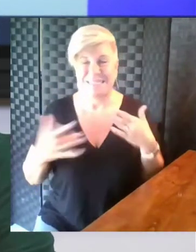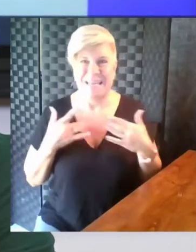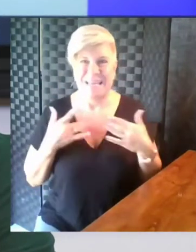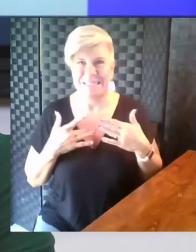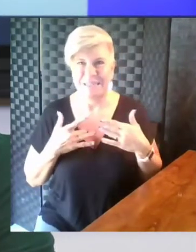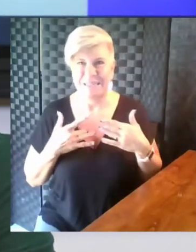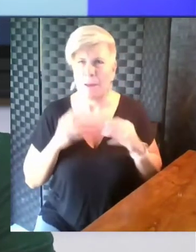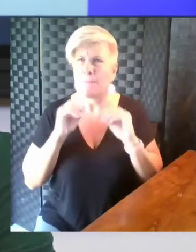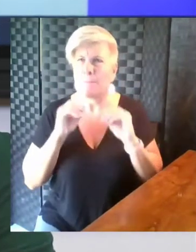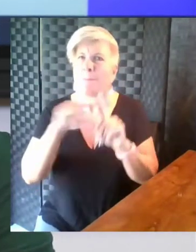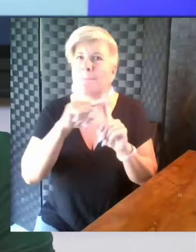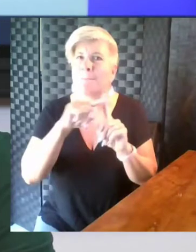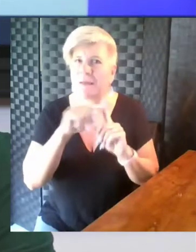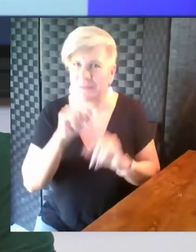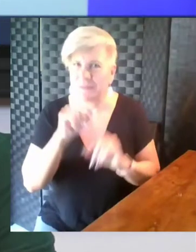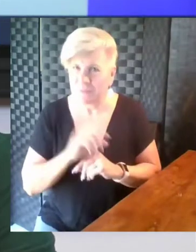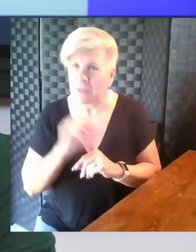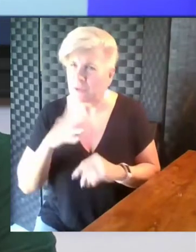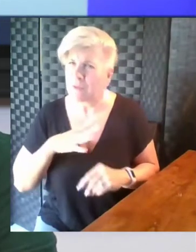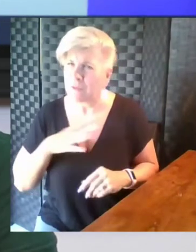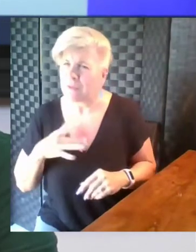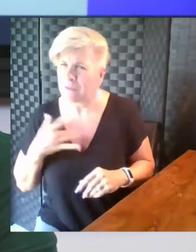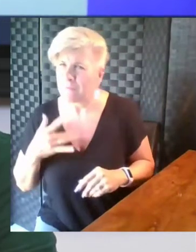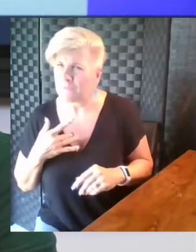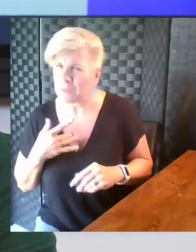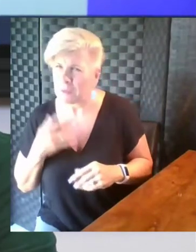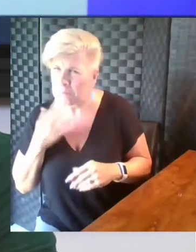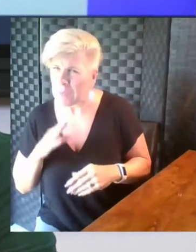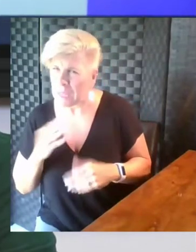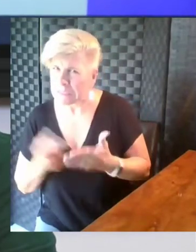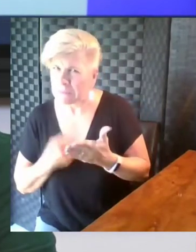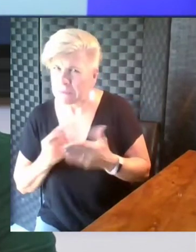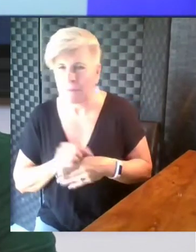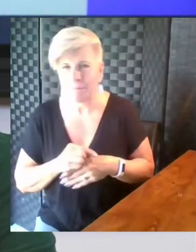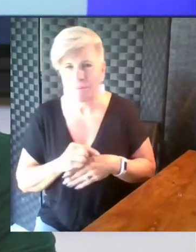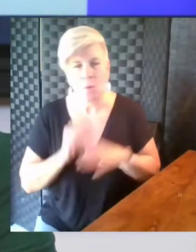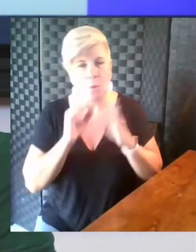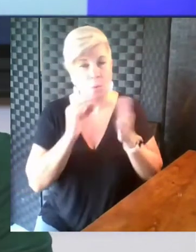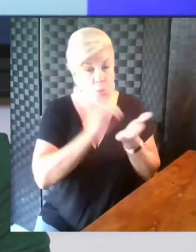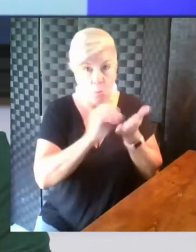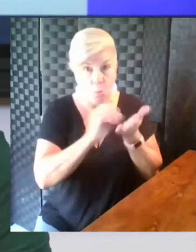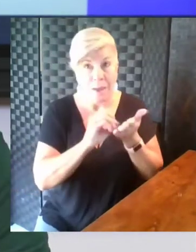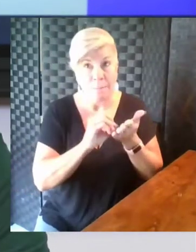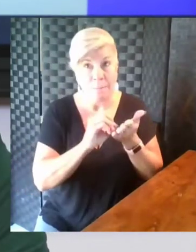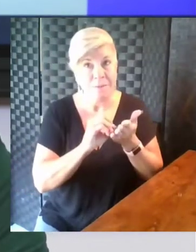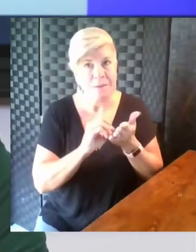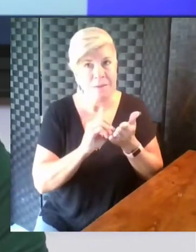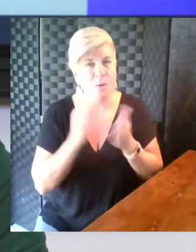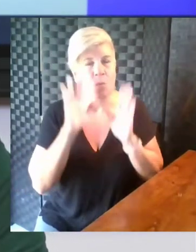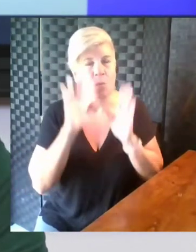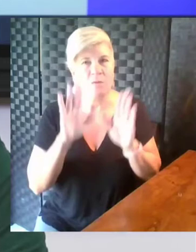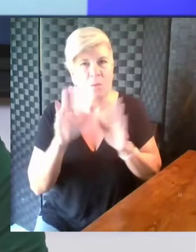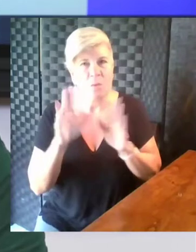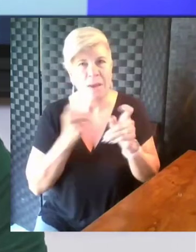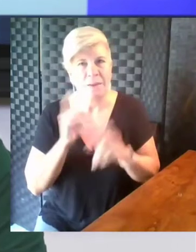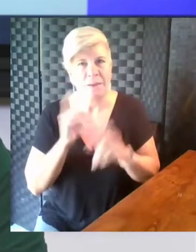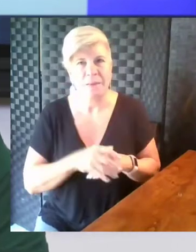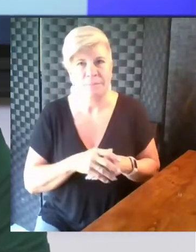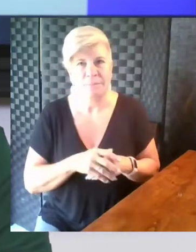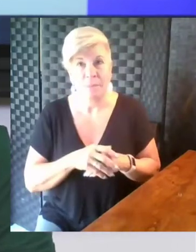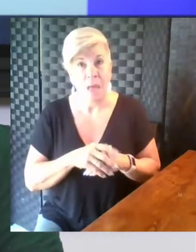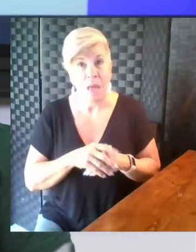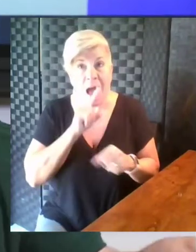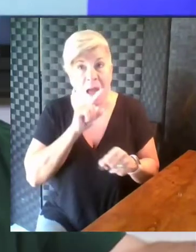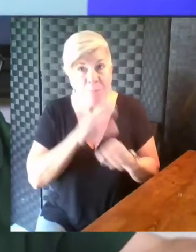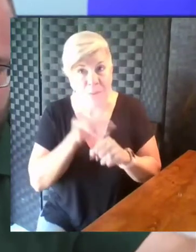a little more positive, right? But it's okay when you have those feelings. Your journal's a great place to write about that. And speaking of journals, I promised you I'd show you a